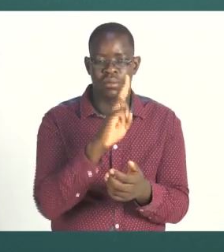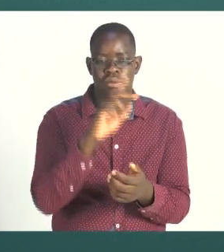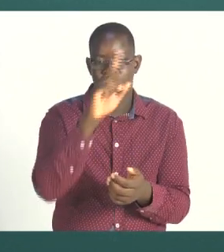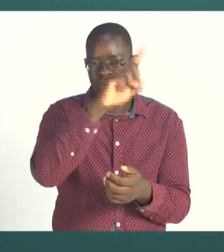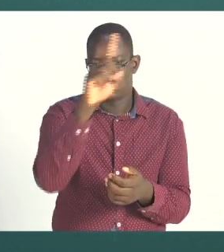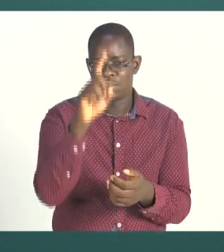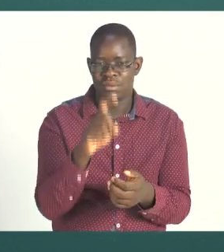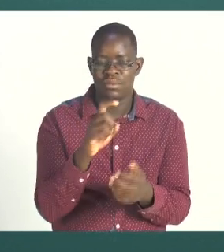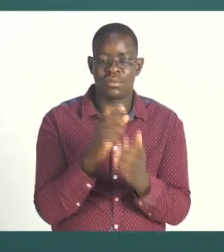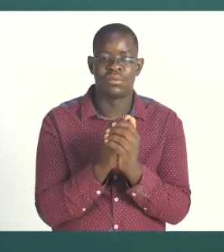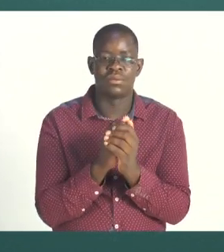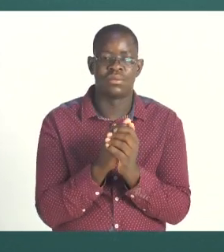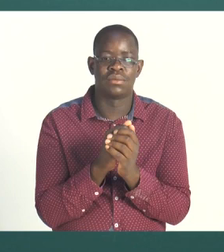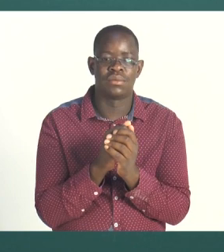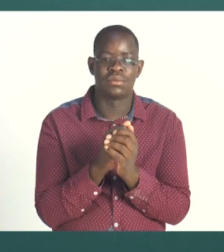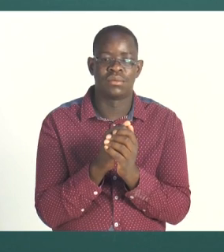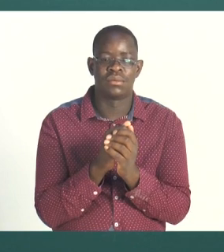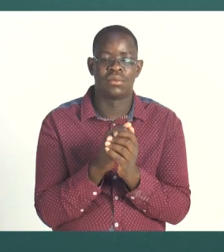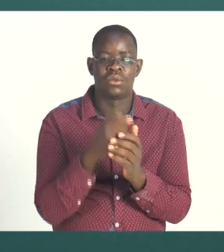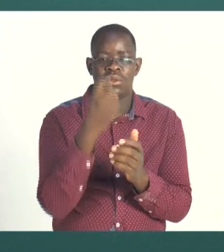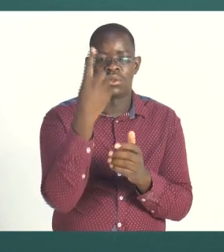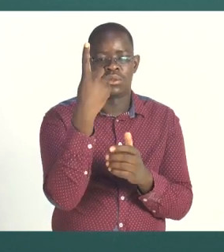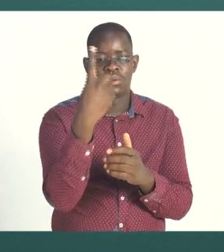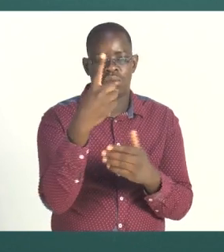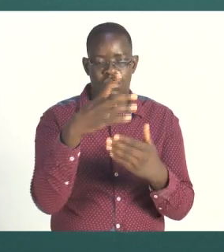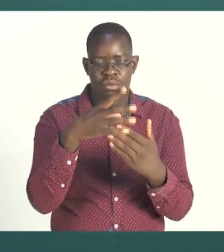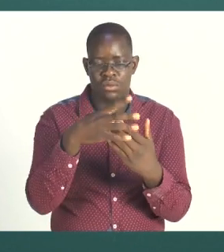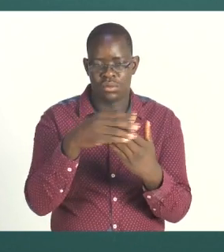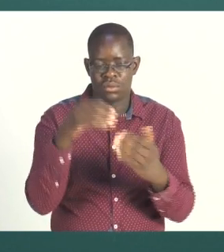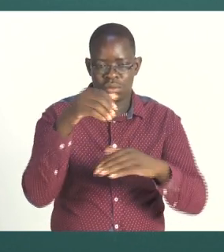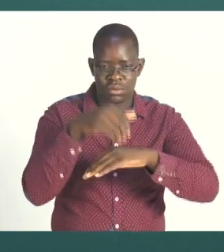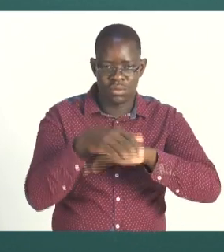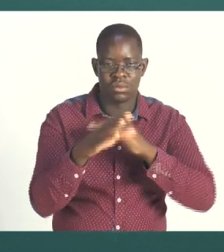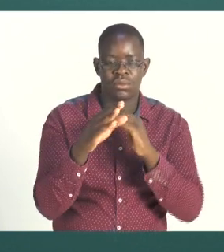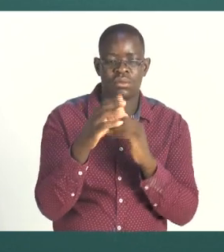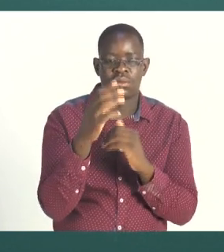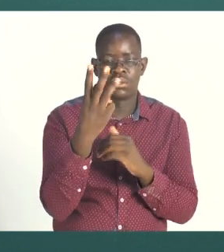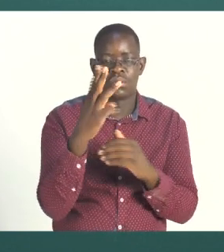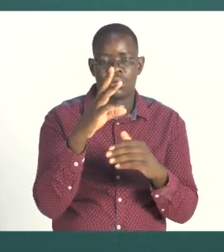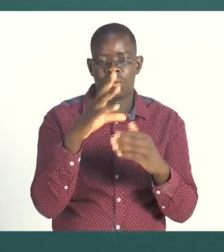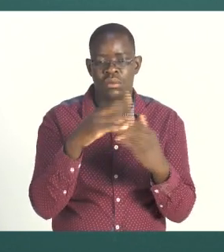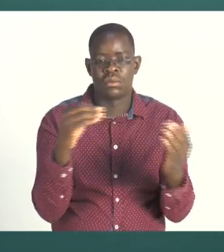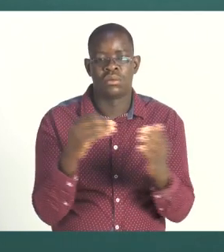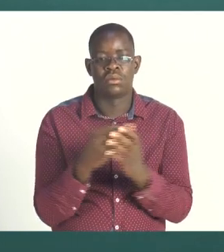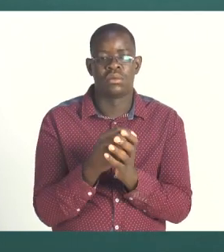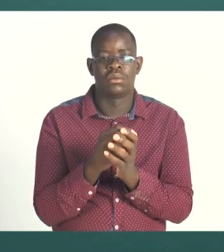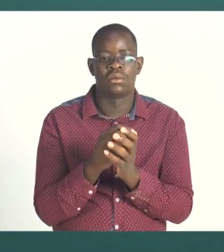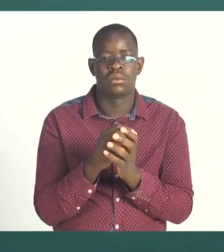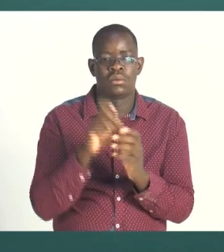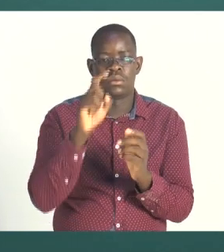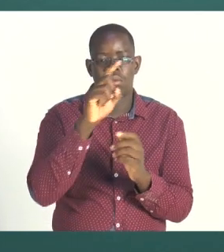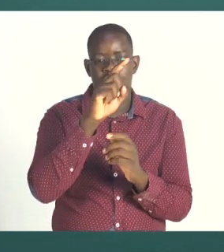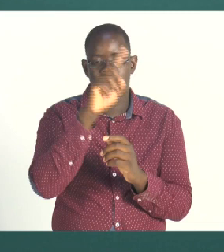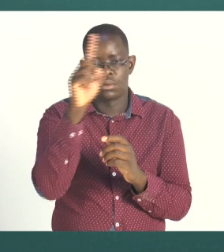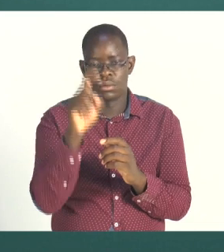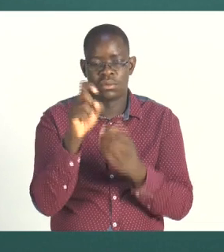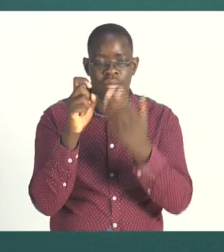our question. One SMS will cost $3 Namibian. Here is today's